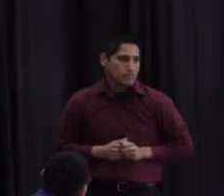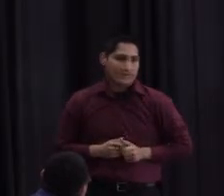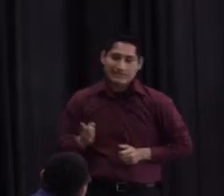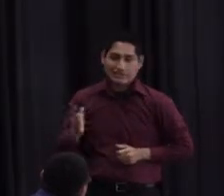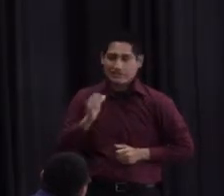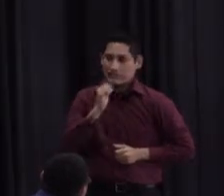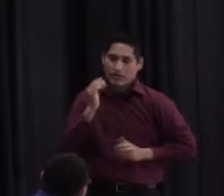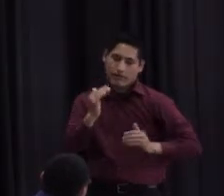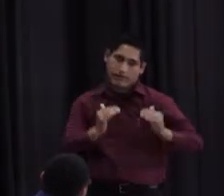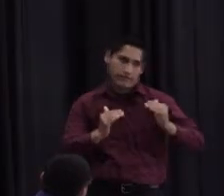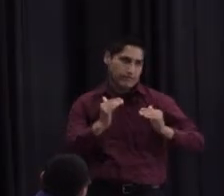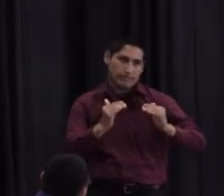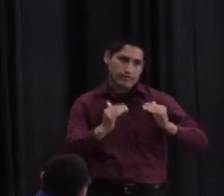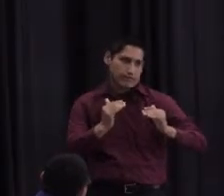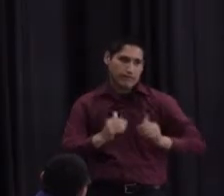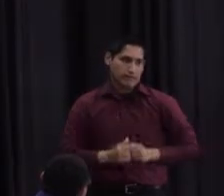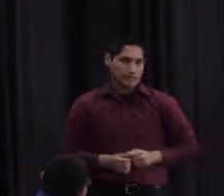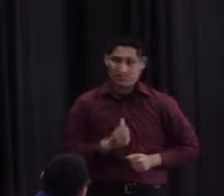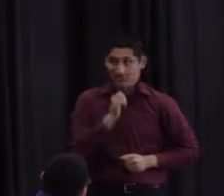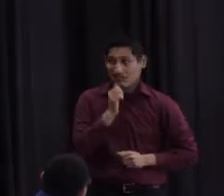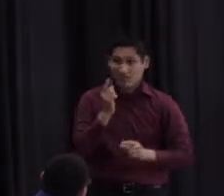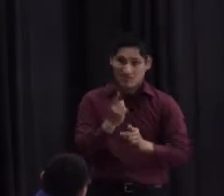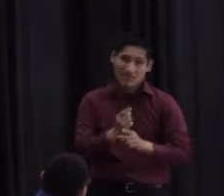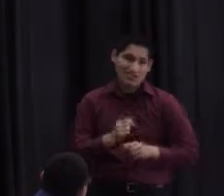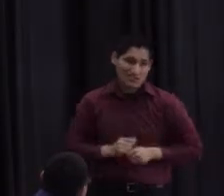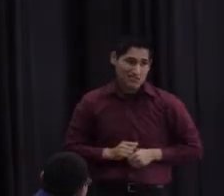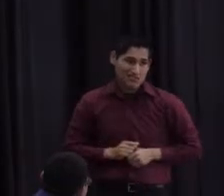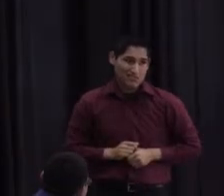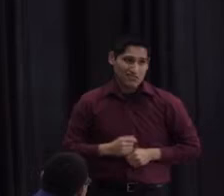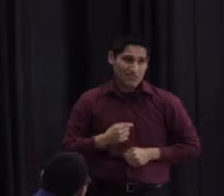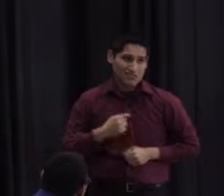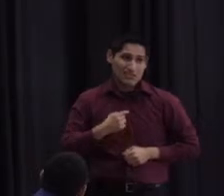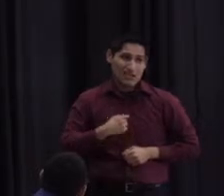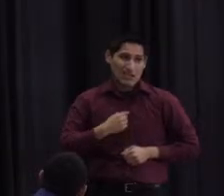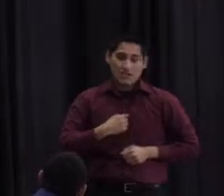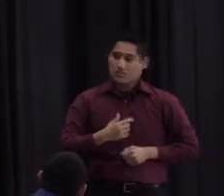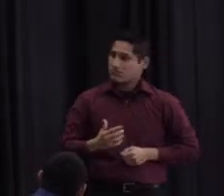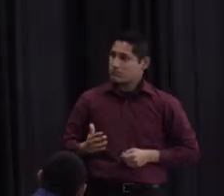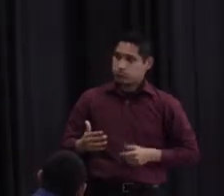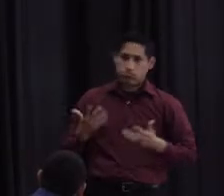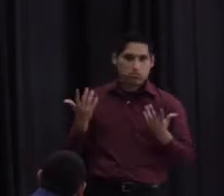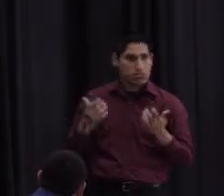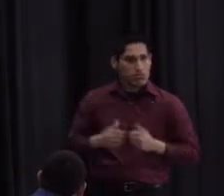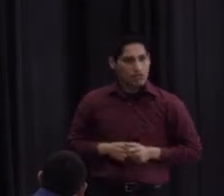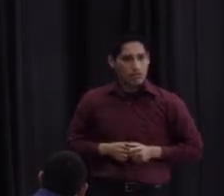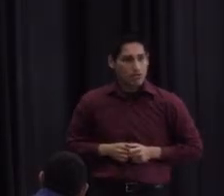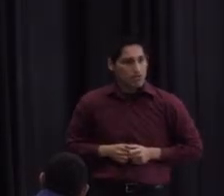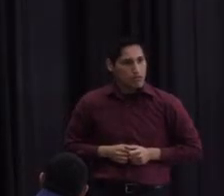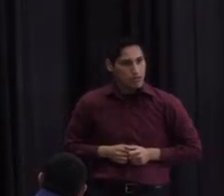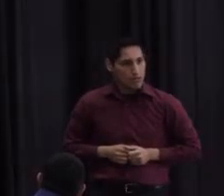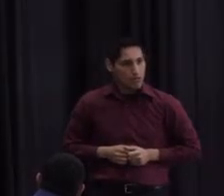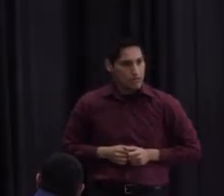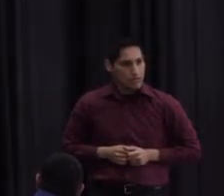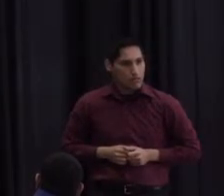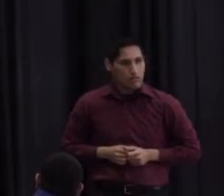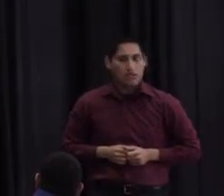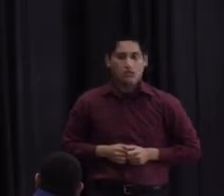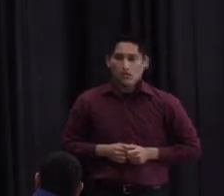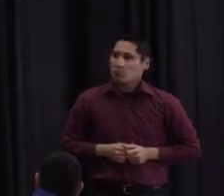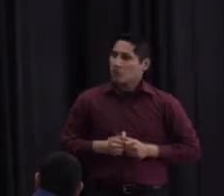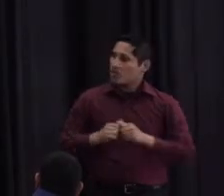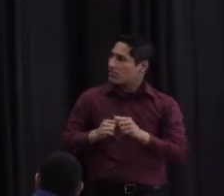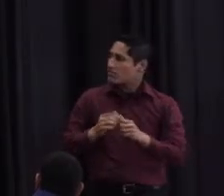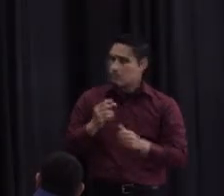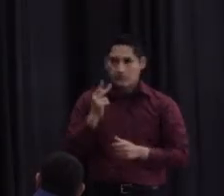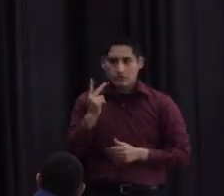fair. This was not right. And I was ticked. So I went to the provost, and we